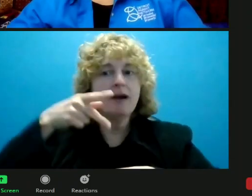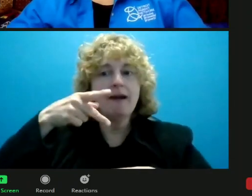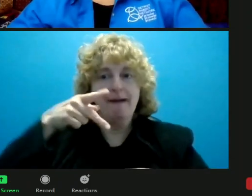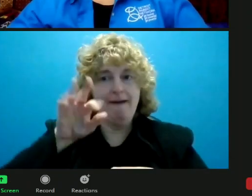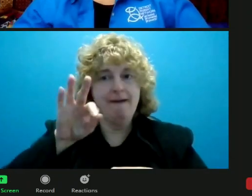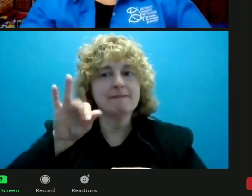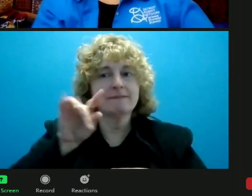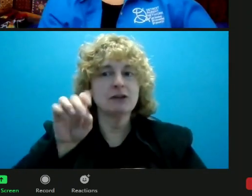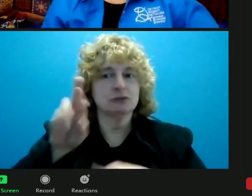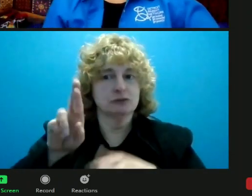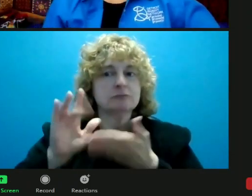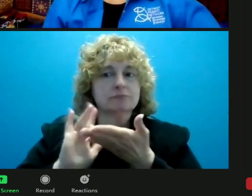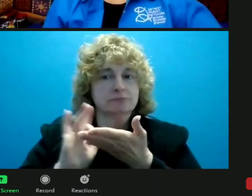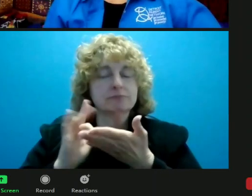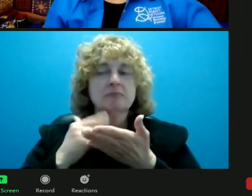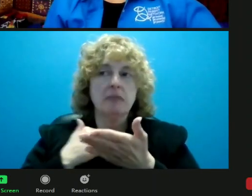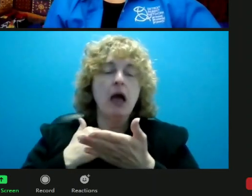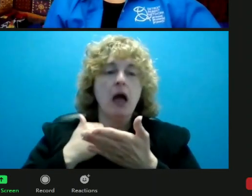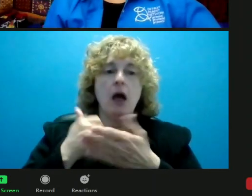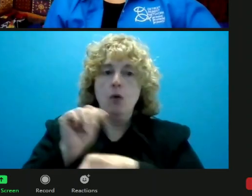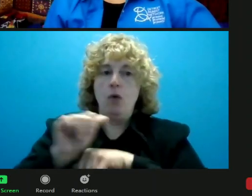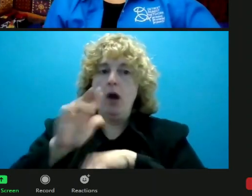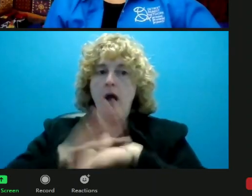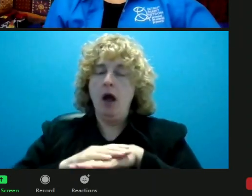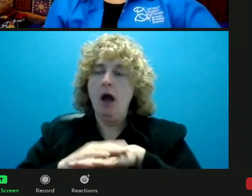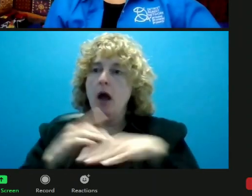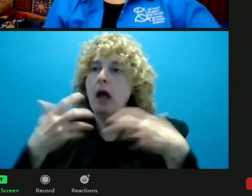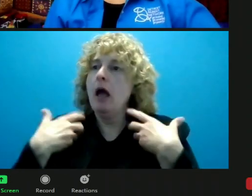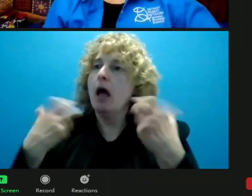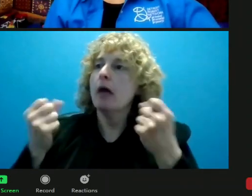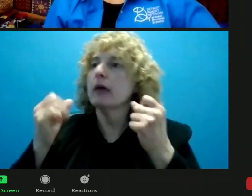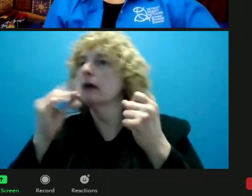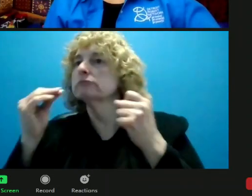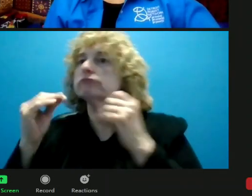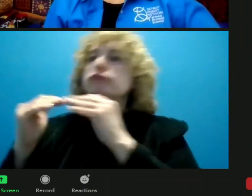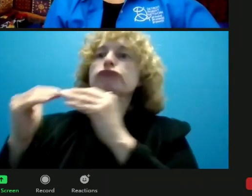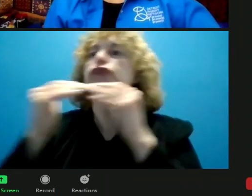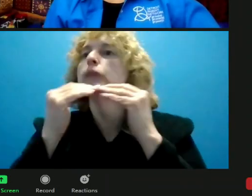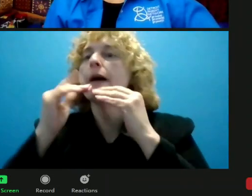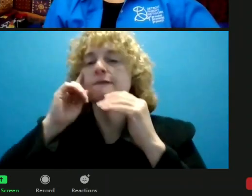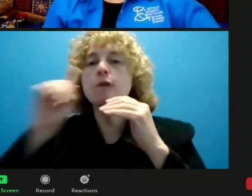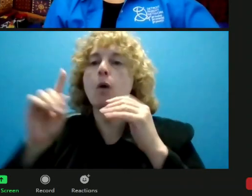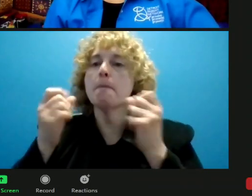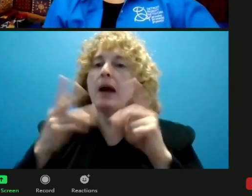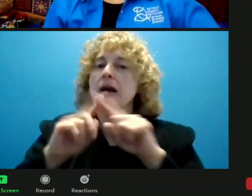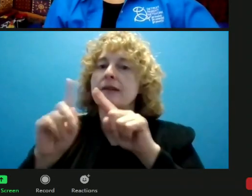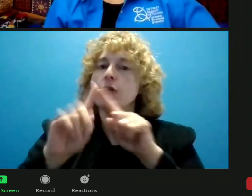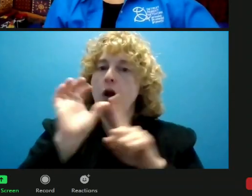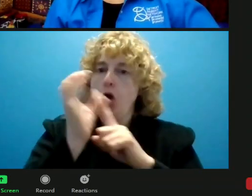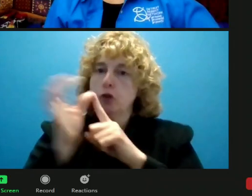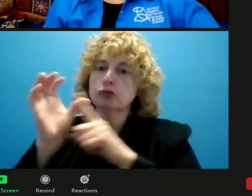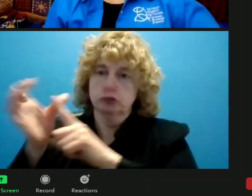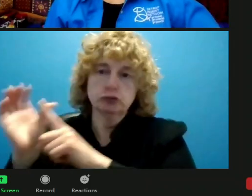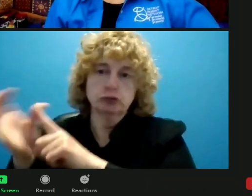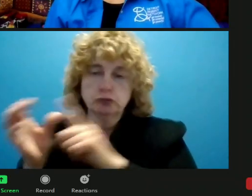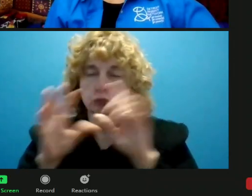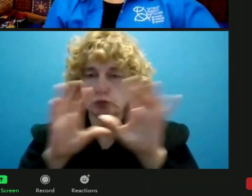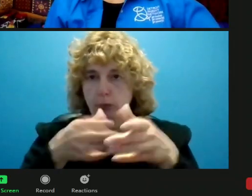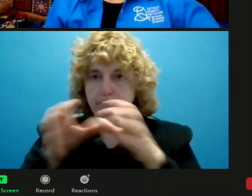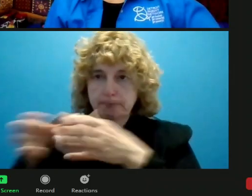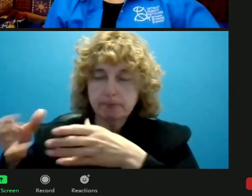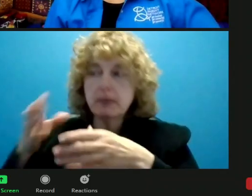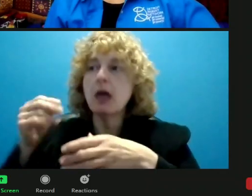a health disparity studies, looking at improving vaccination rates across multicultural groups. And one of the things I was doing during that project is we talked about the